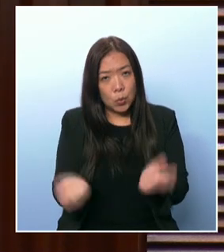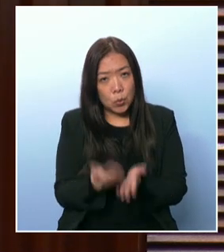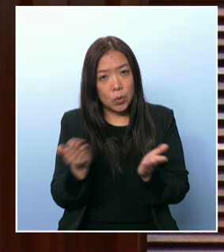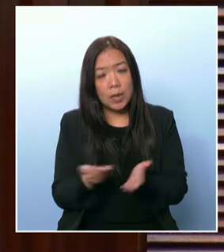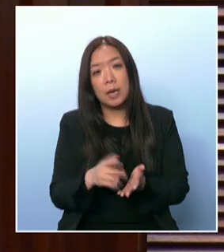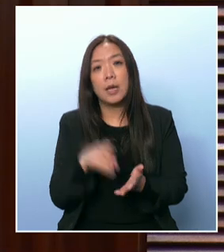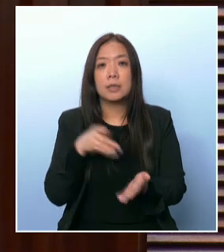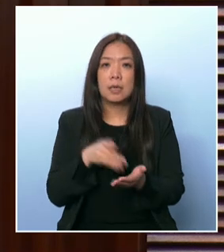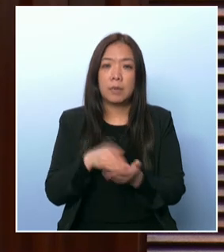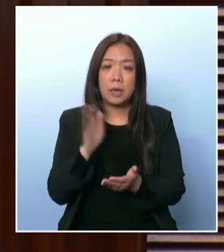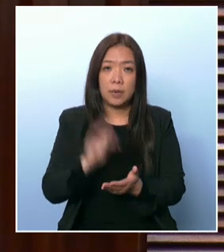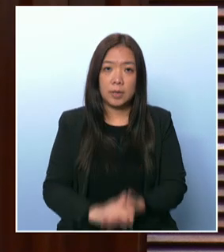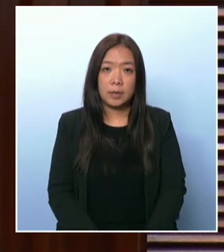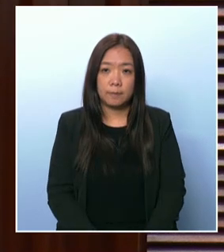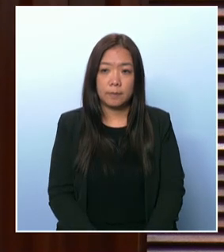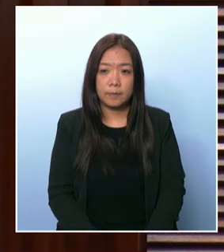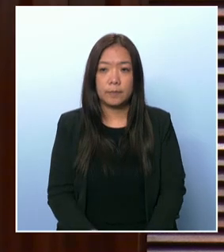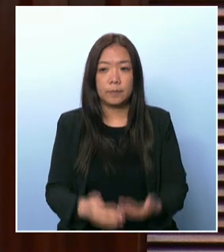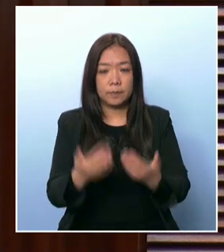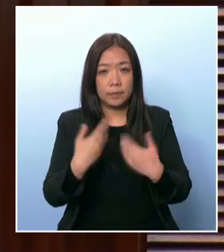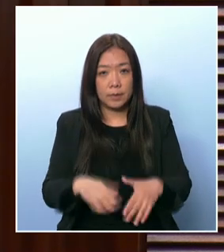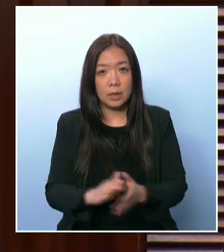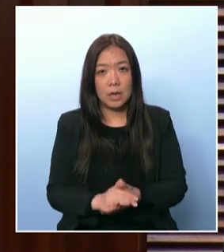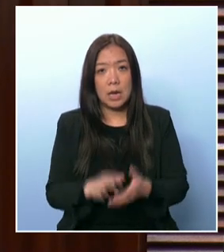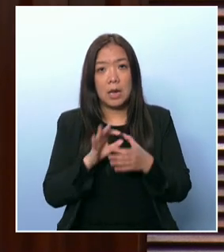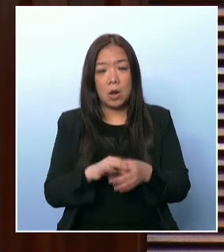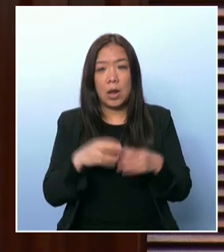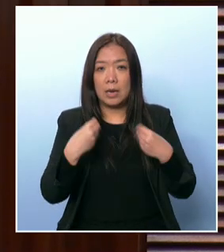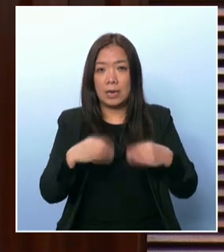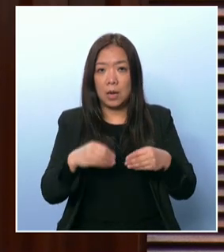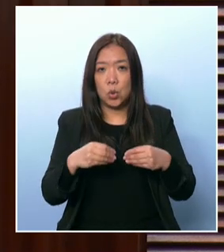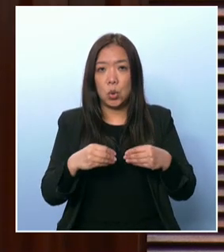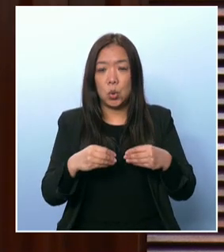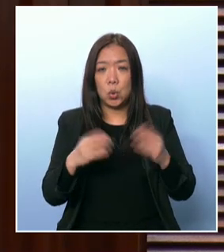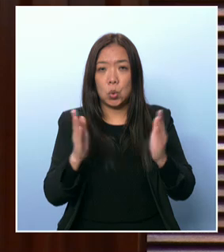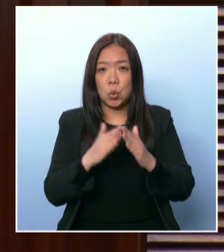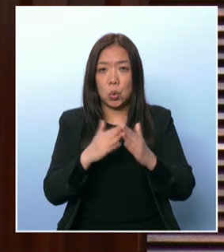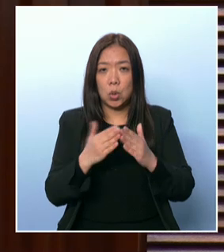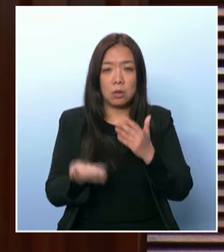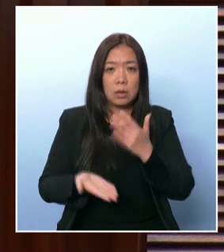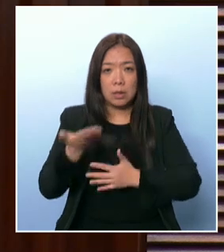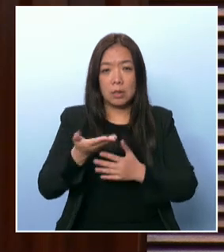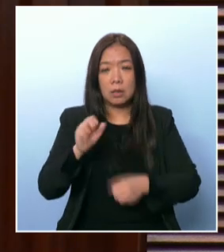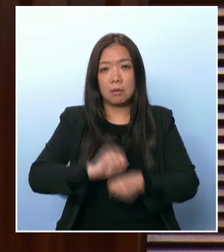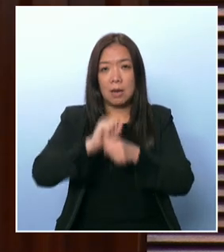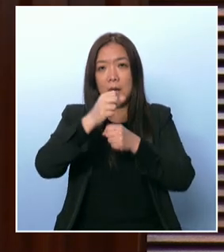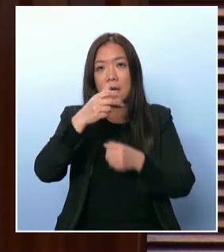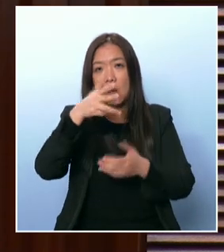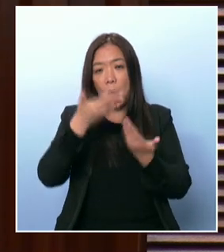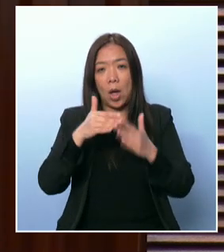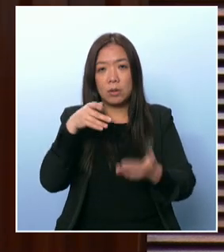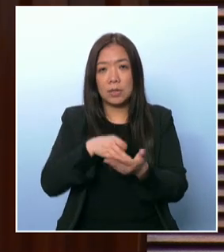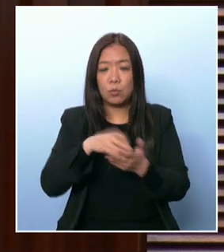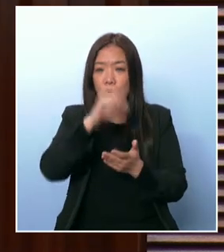misunderstandings and encourage more students to be vaccinated. Now, in terms